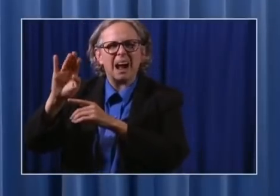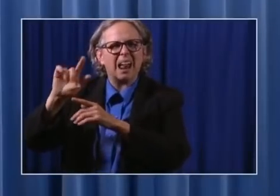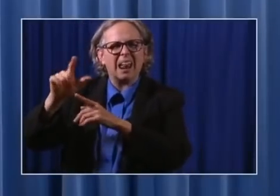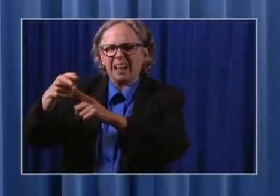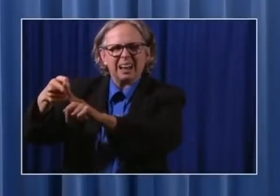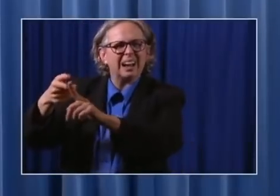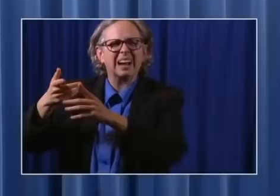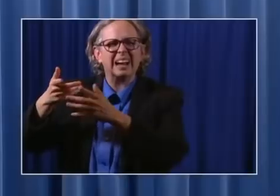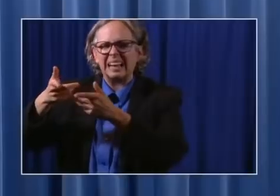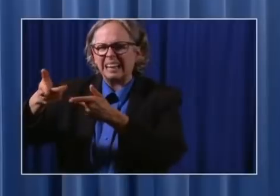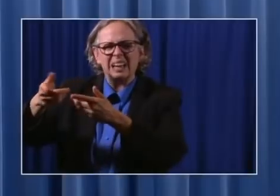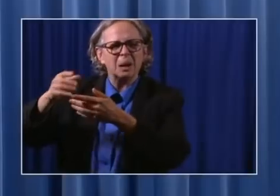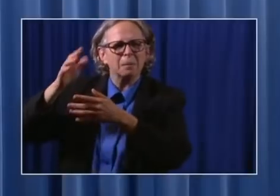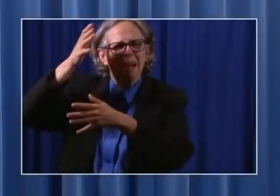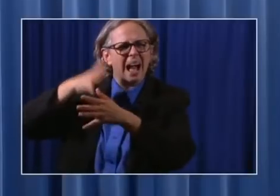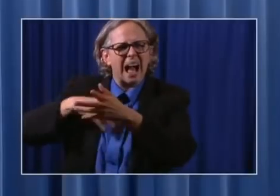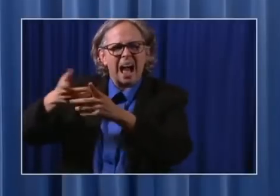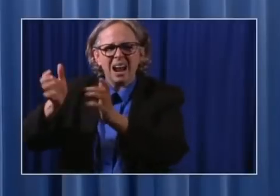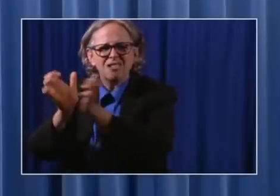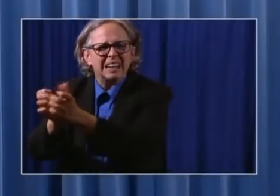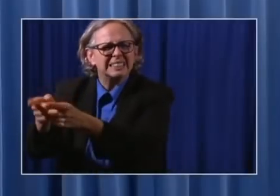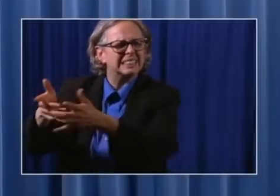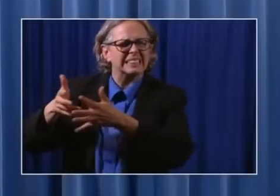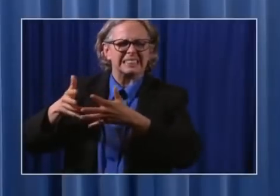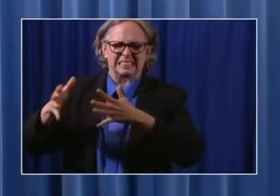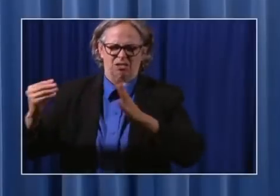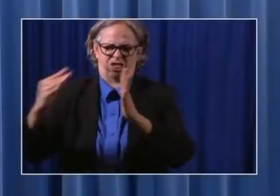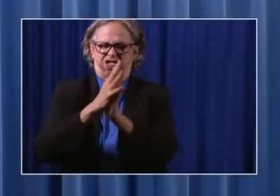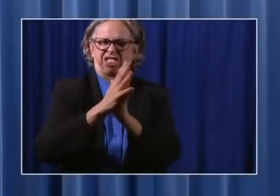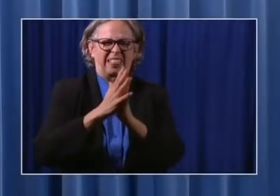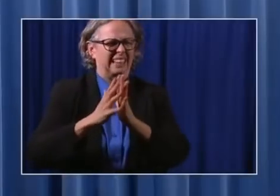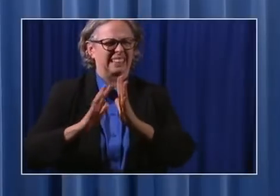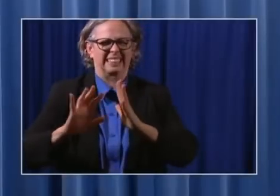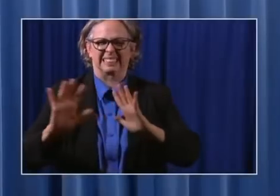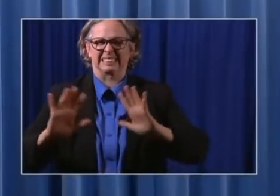is literally to do that, is to repeal the bill